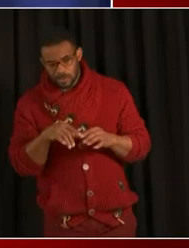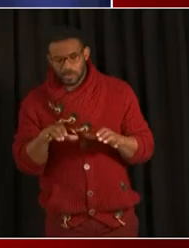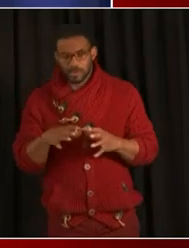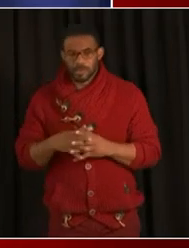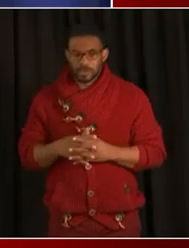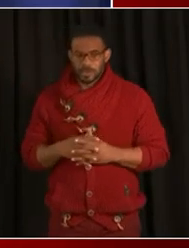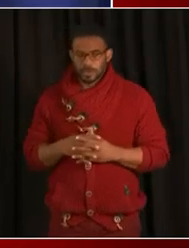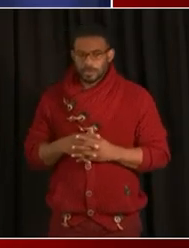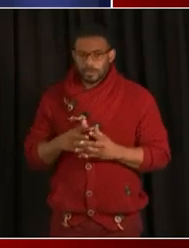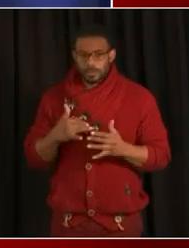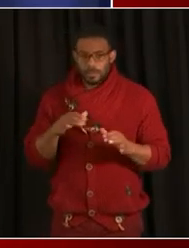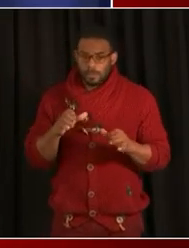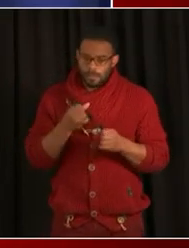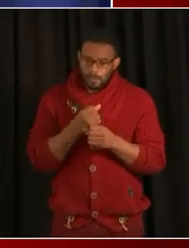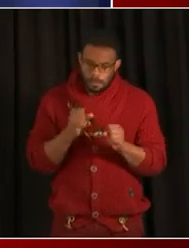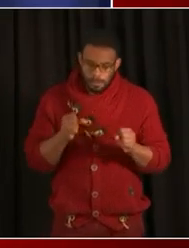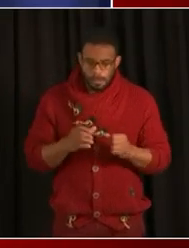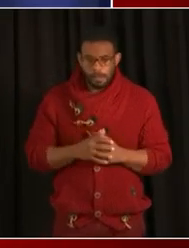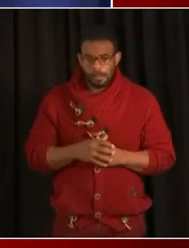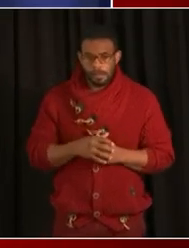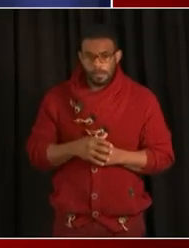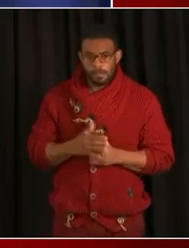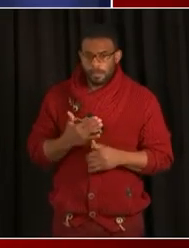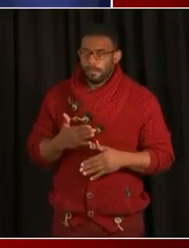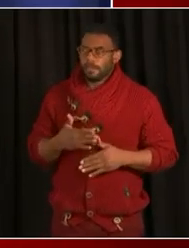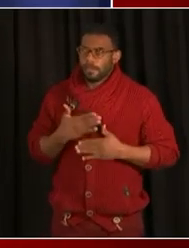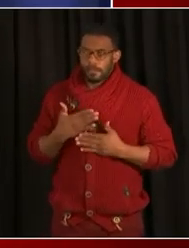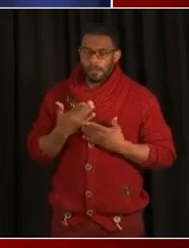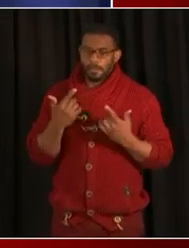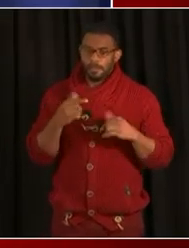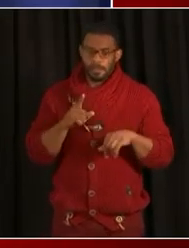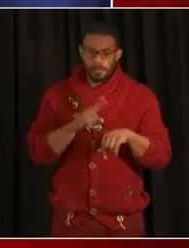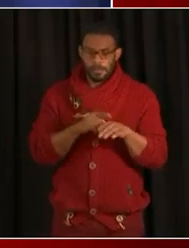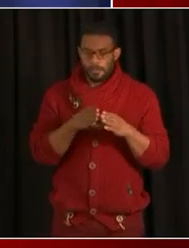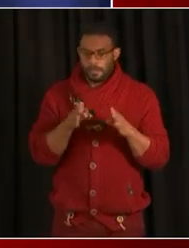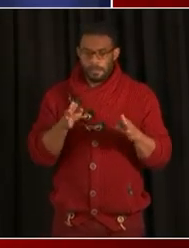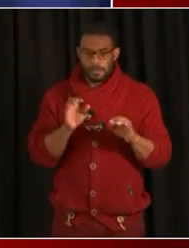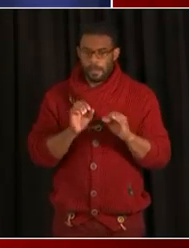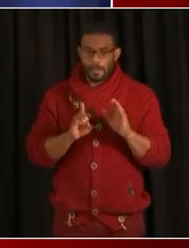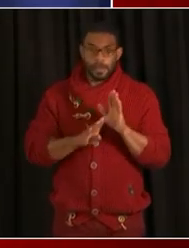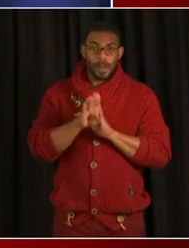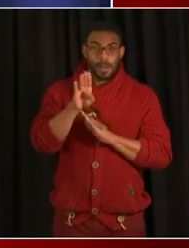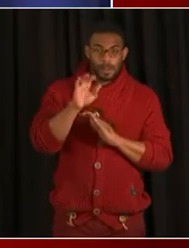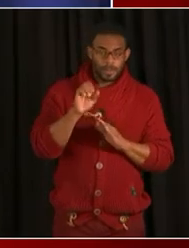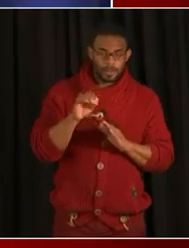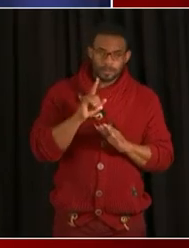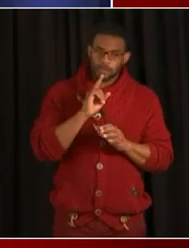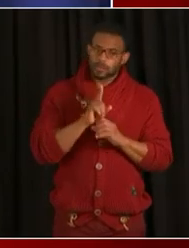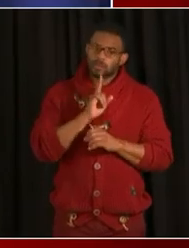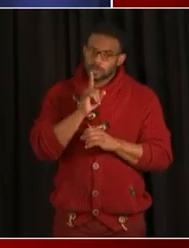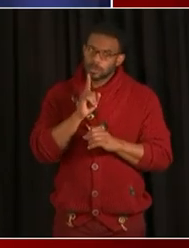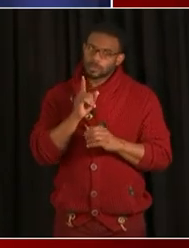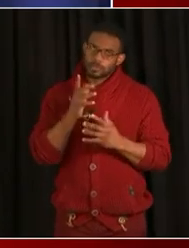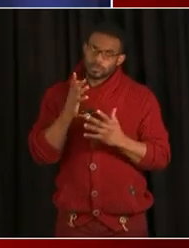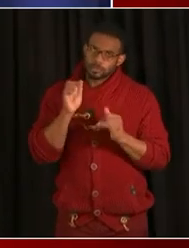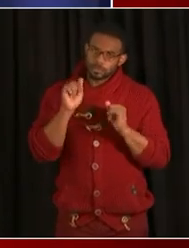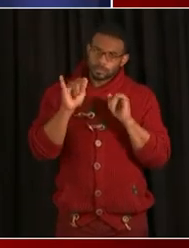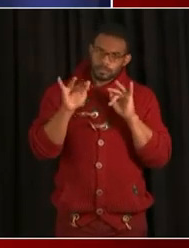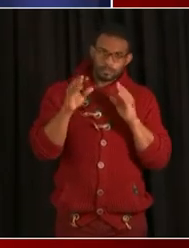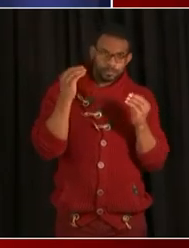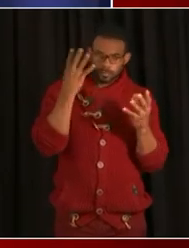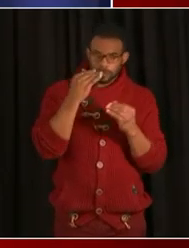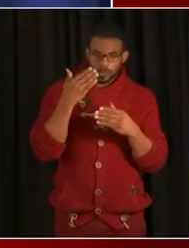to do, and we did it safely. I'm glad during that period there was no spiking, so it was a real sort of